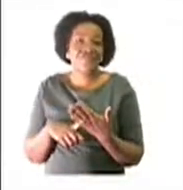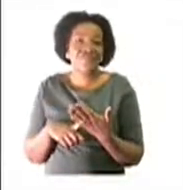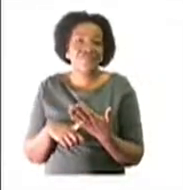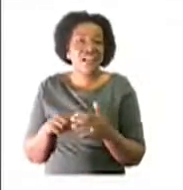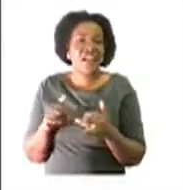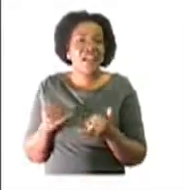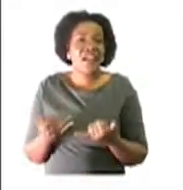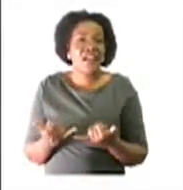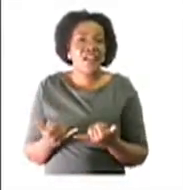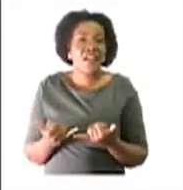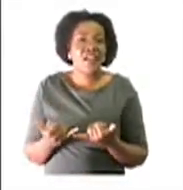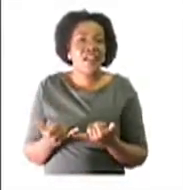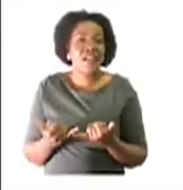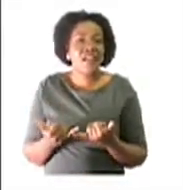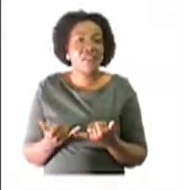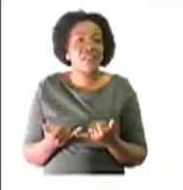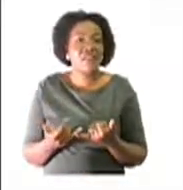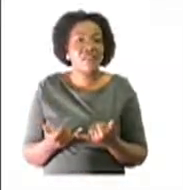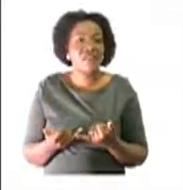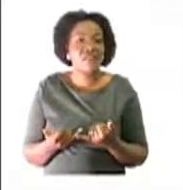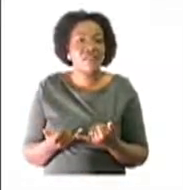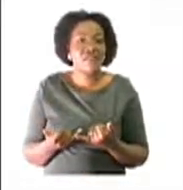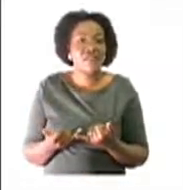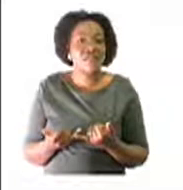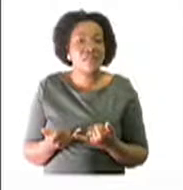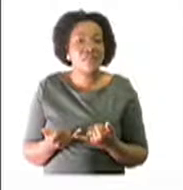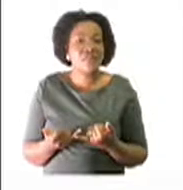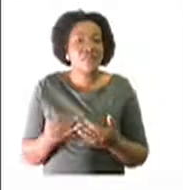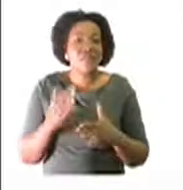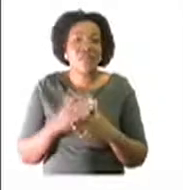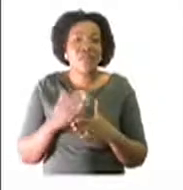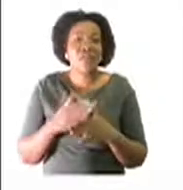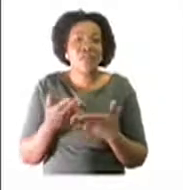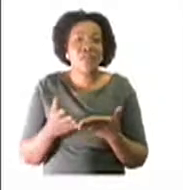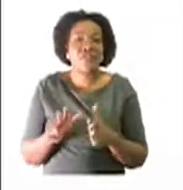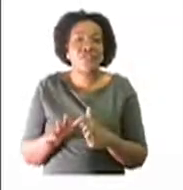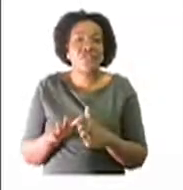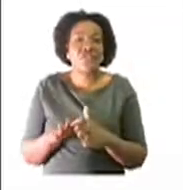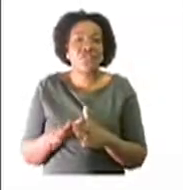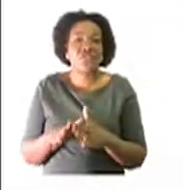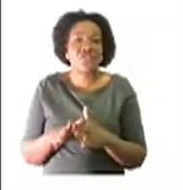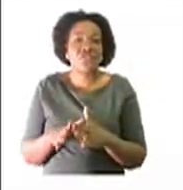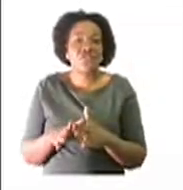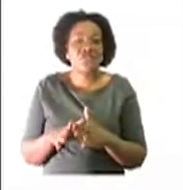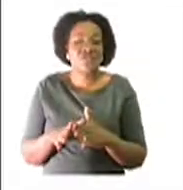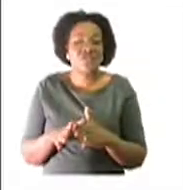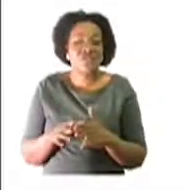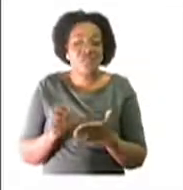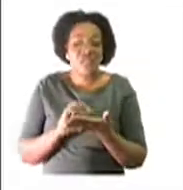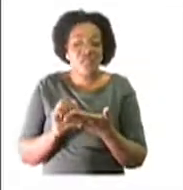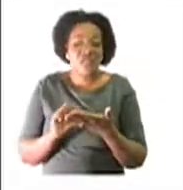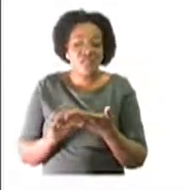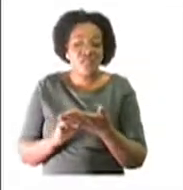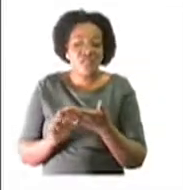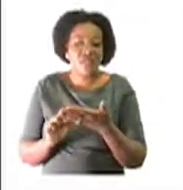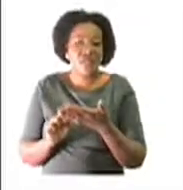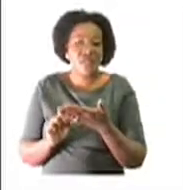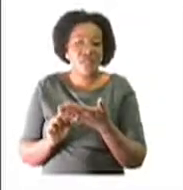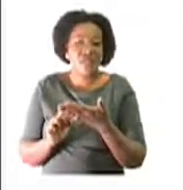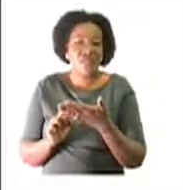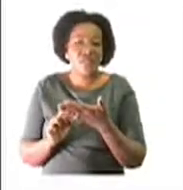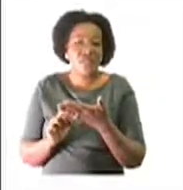Now, we are having an activity there to complete. The instruction reads as